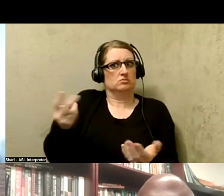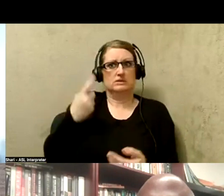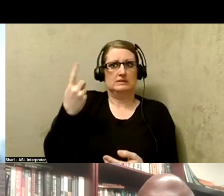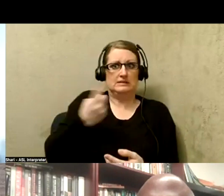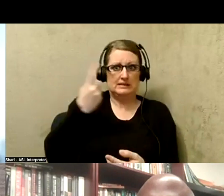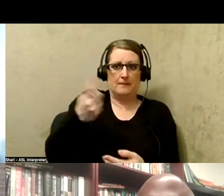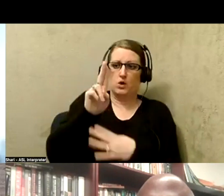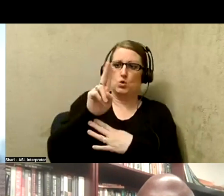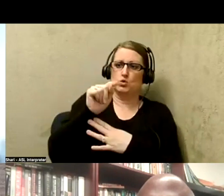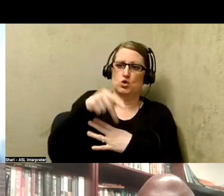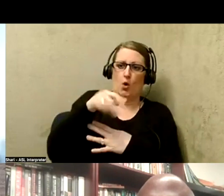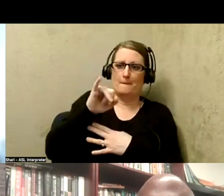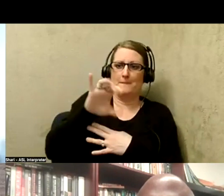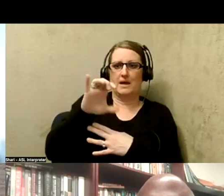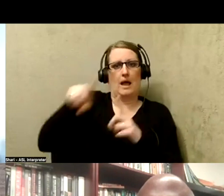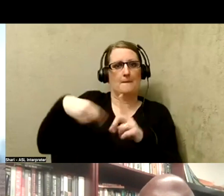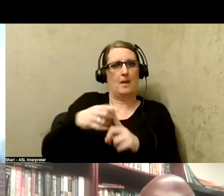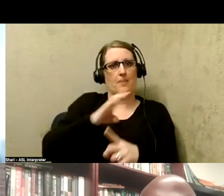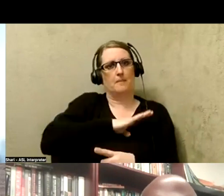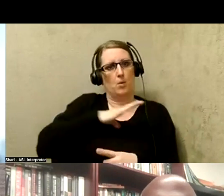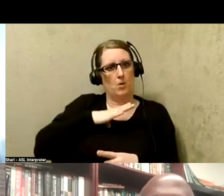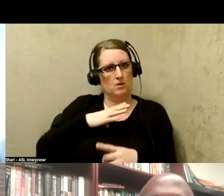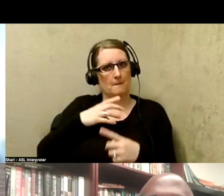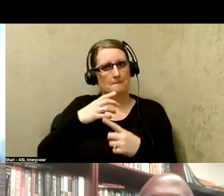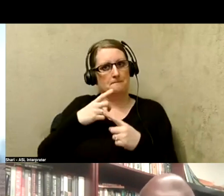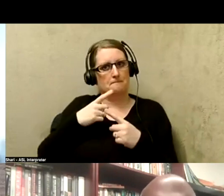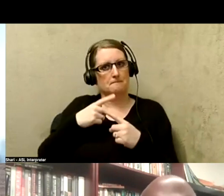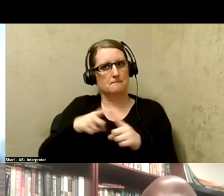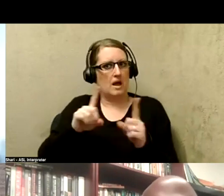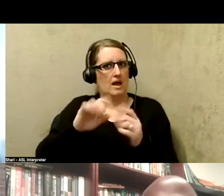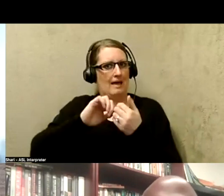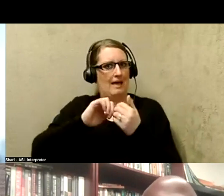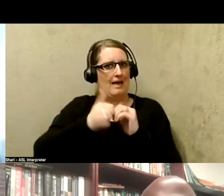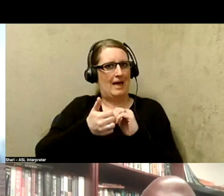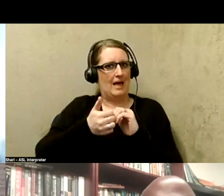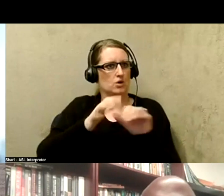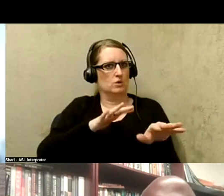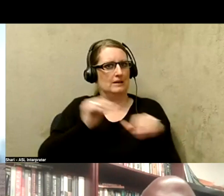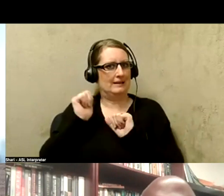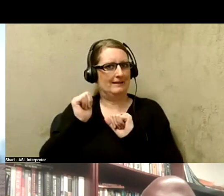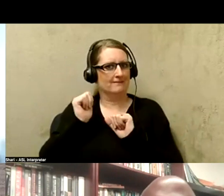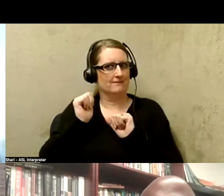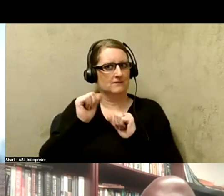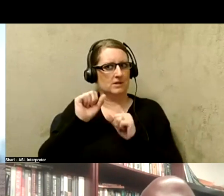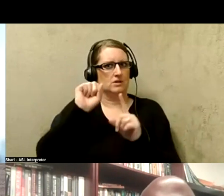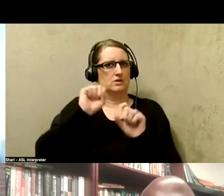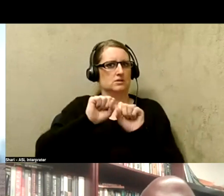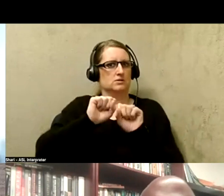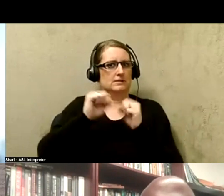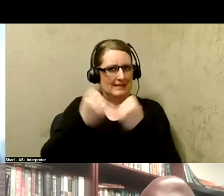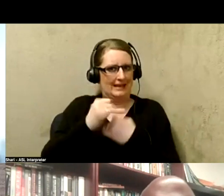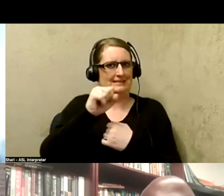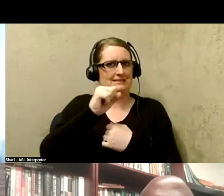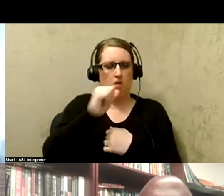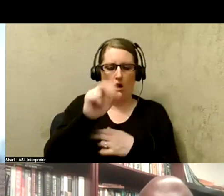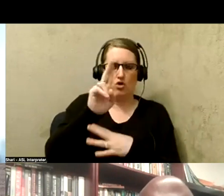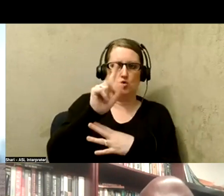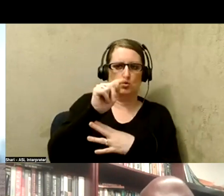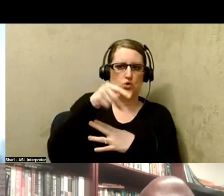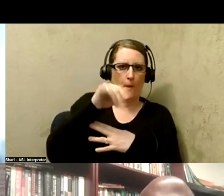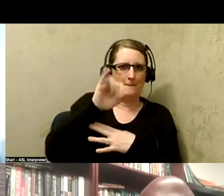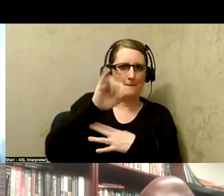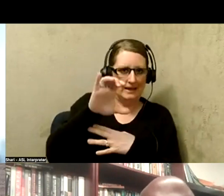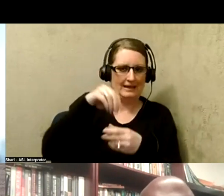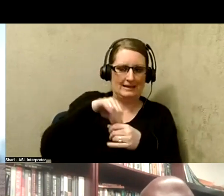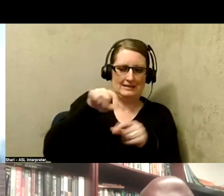something utopic about the board, but then how do you leave, right? Society is not utopic in the same way.